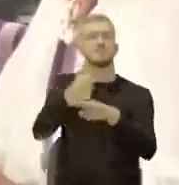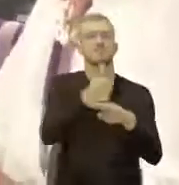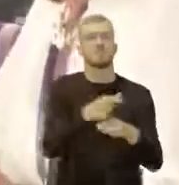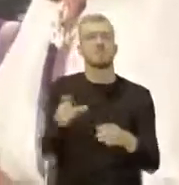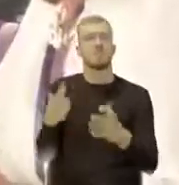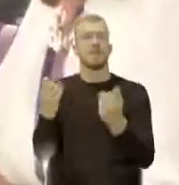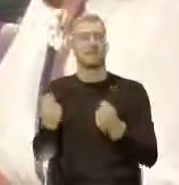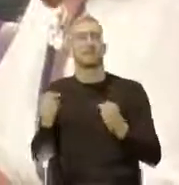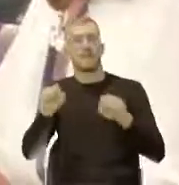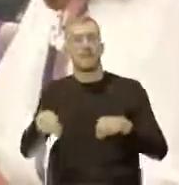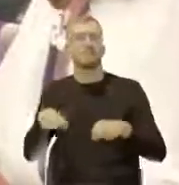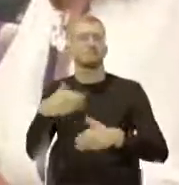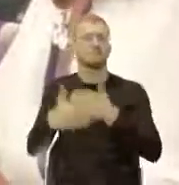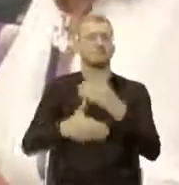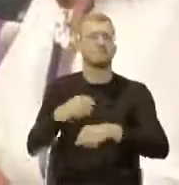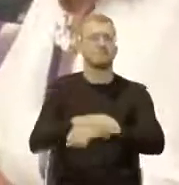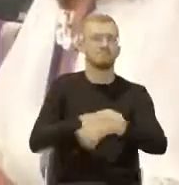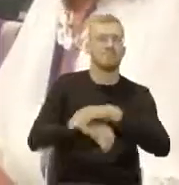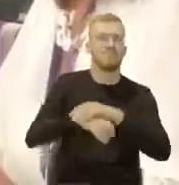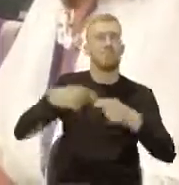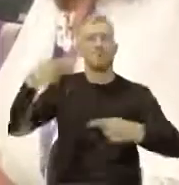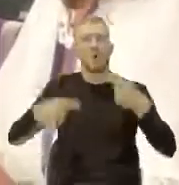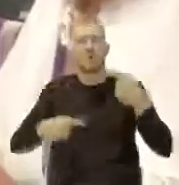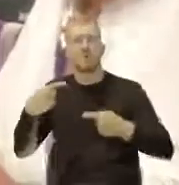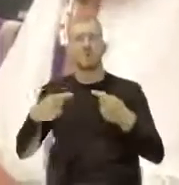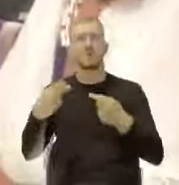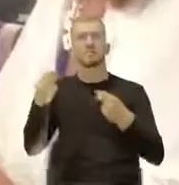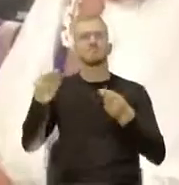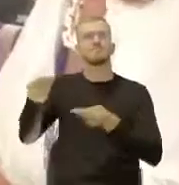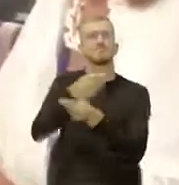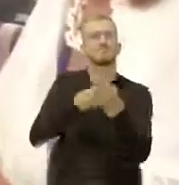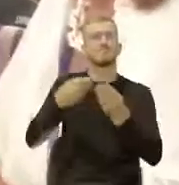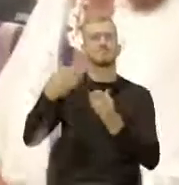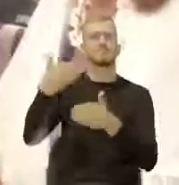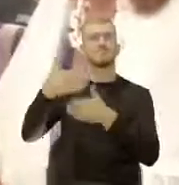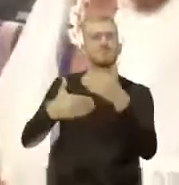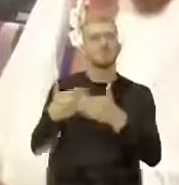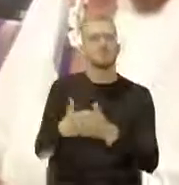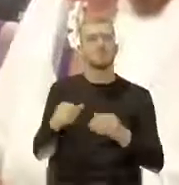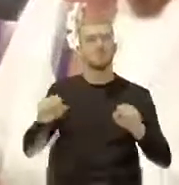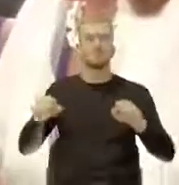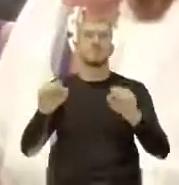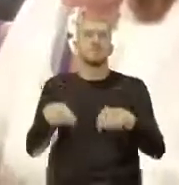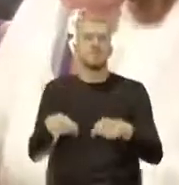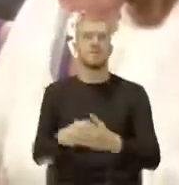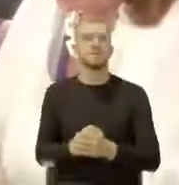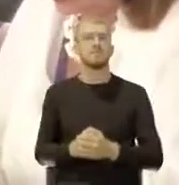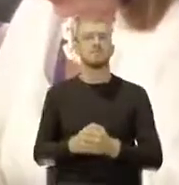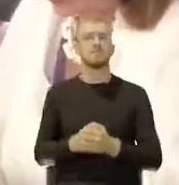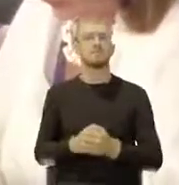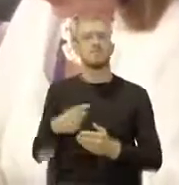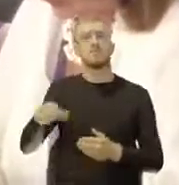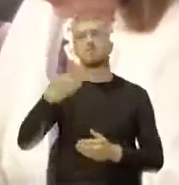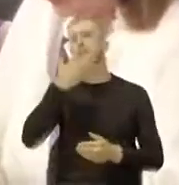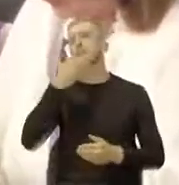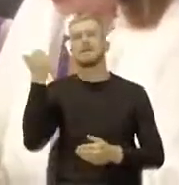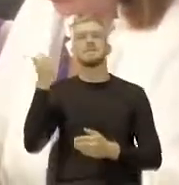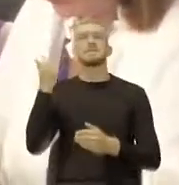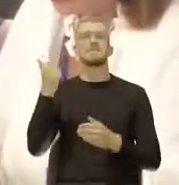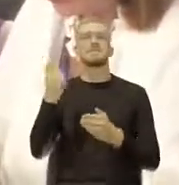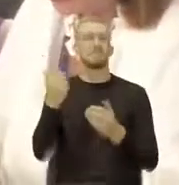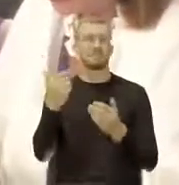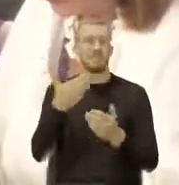are and where they serve the best, which is at the local level with our citizens. Fiscal